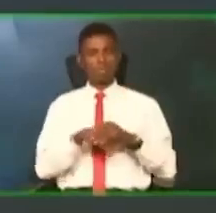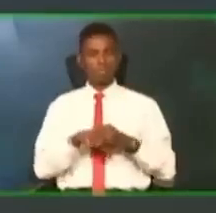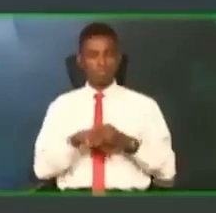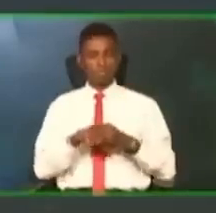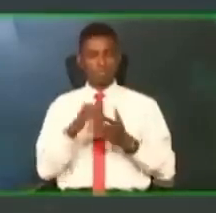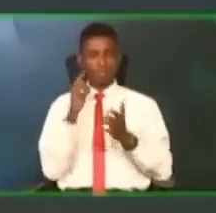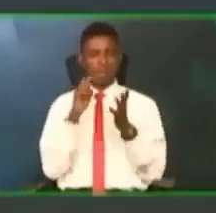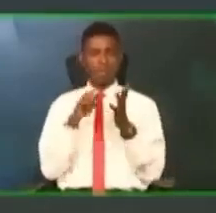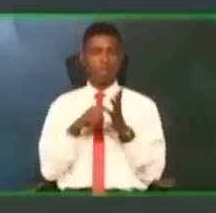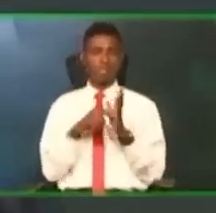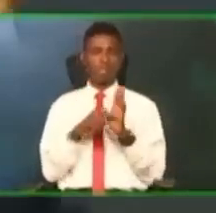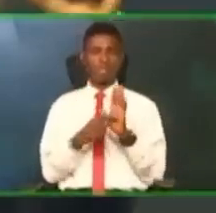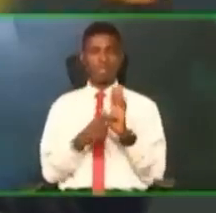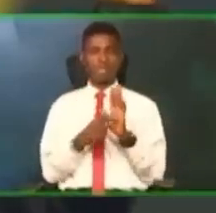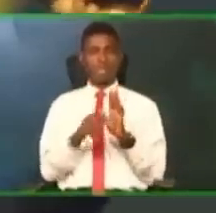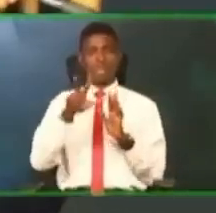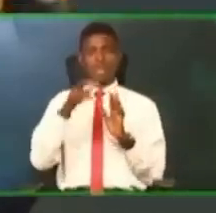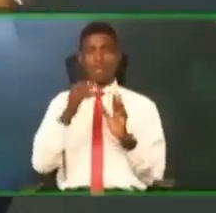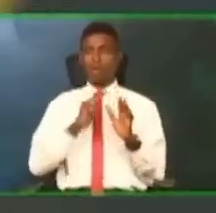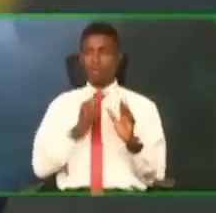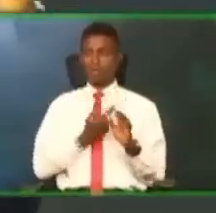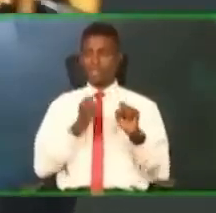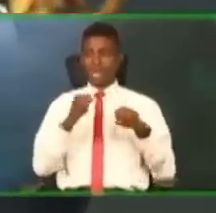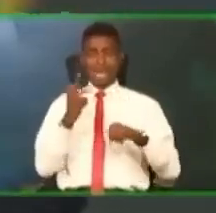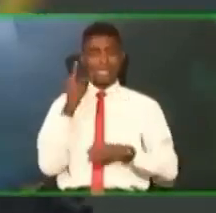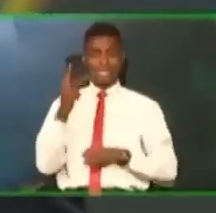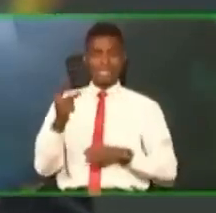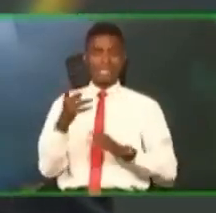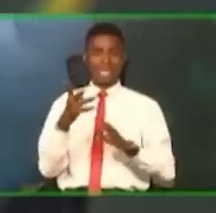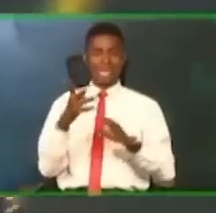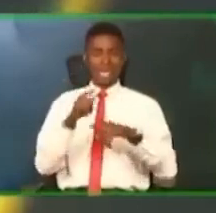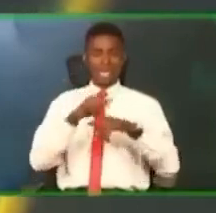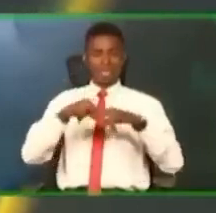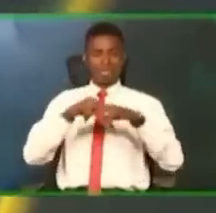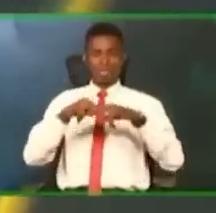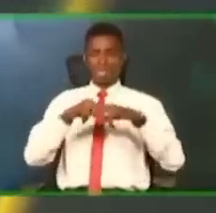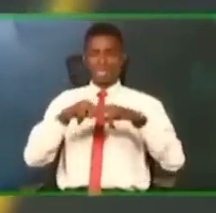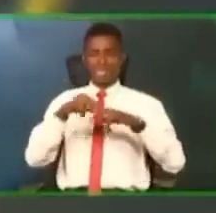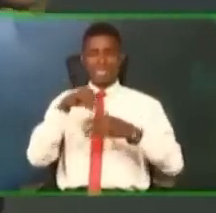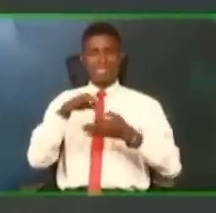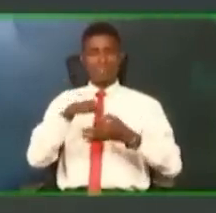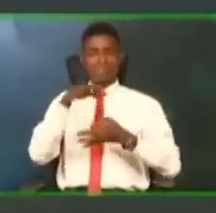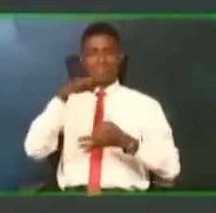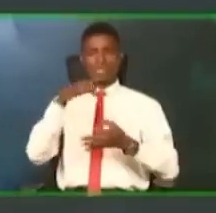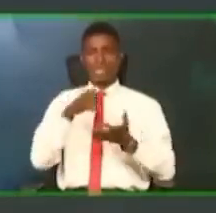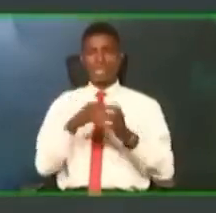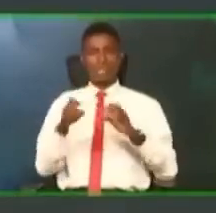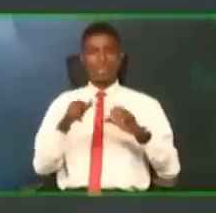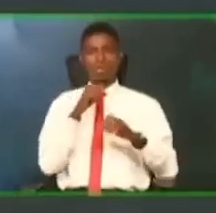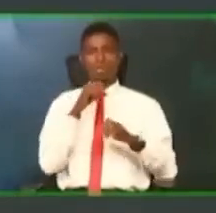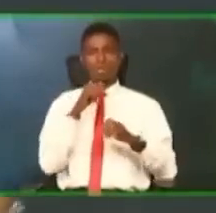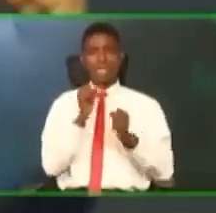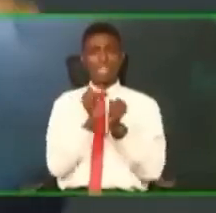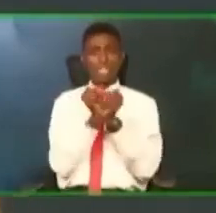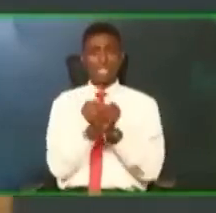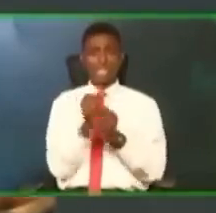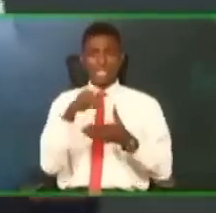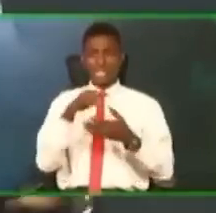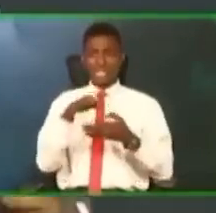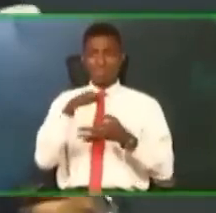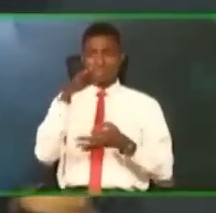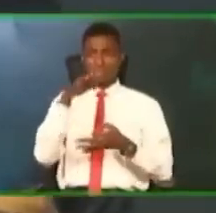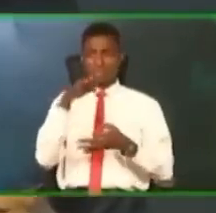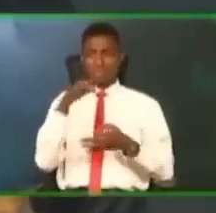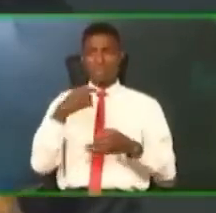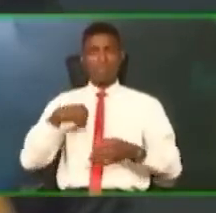Watch this. 3 of us can see a chain in the spirit. It does not mean bondage. All ornaments are